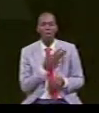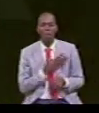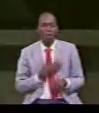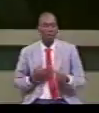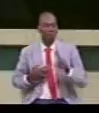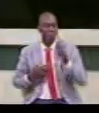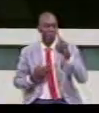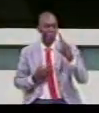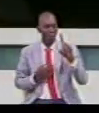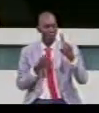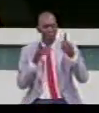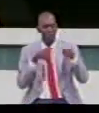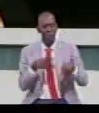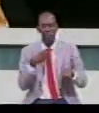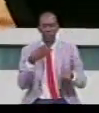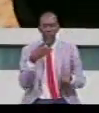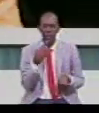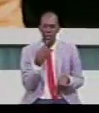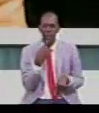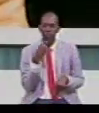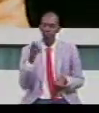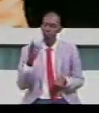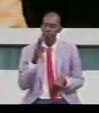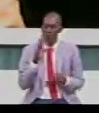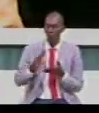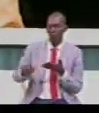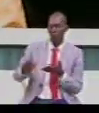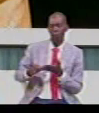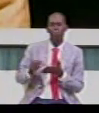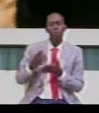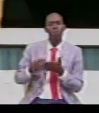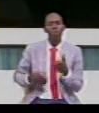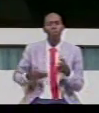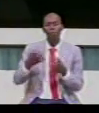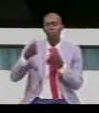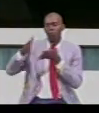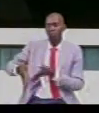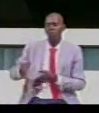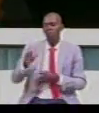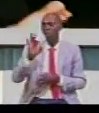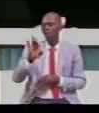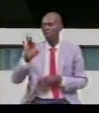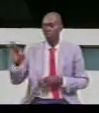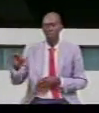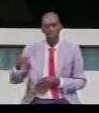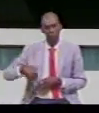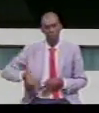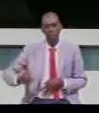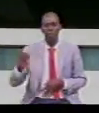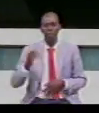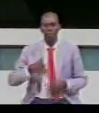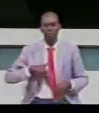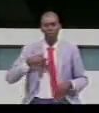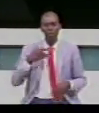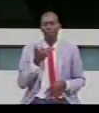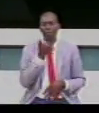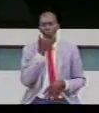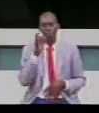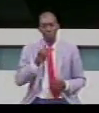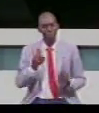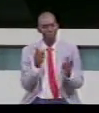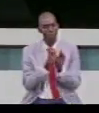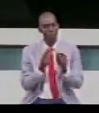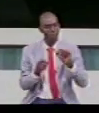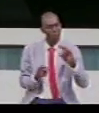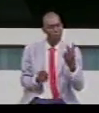says, you are forgiven. But the 99 others, they still feel offended. You go to the second one,